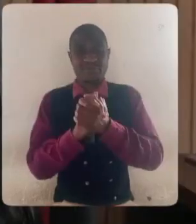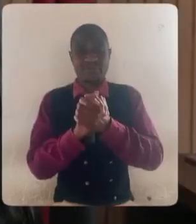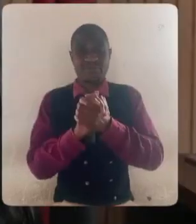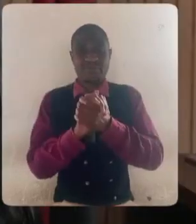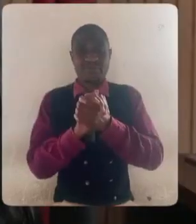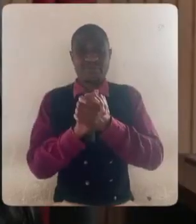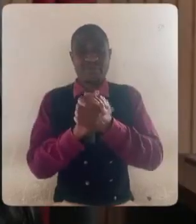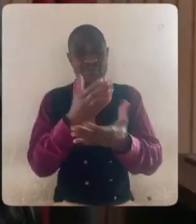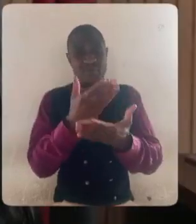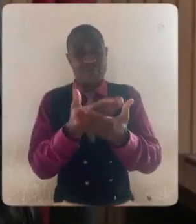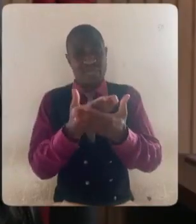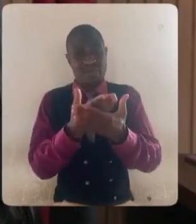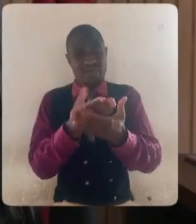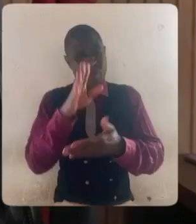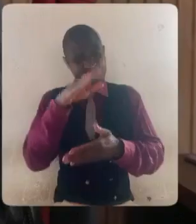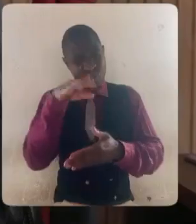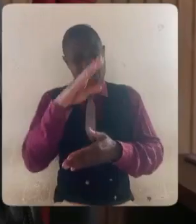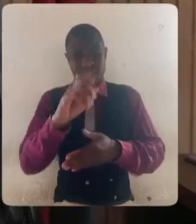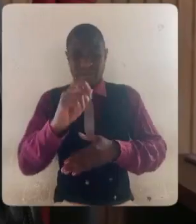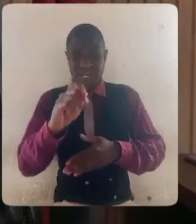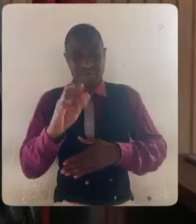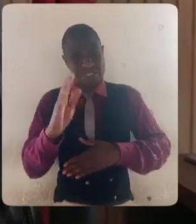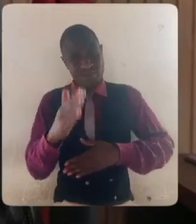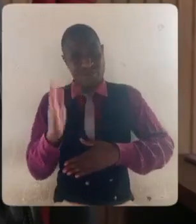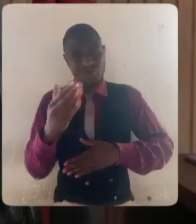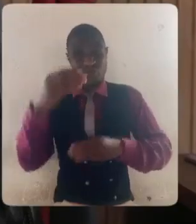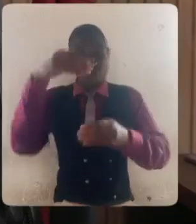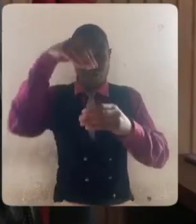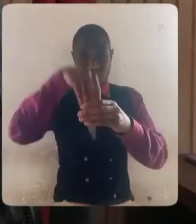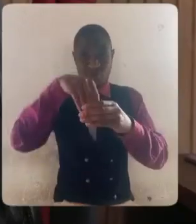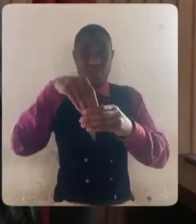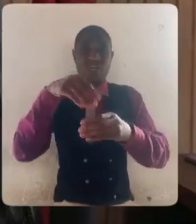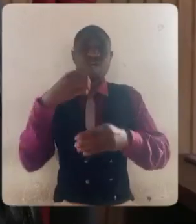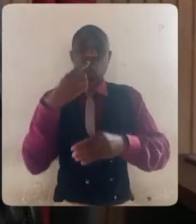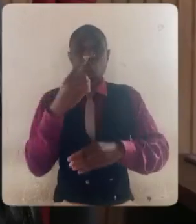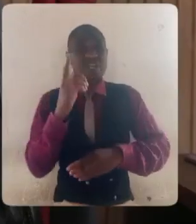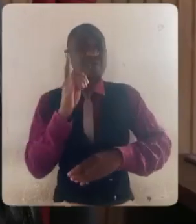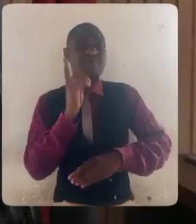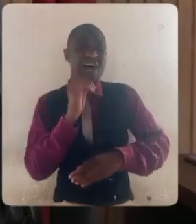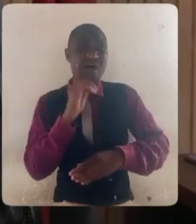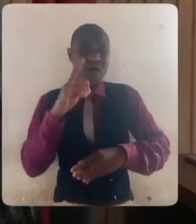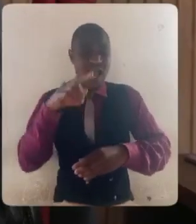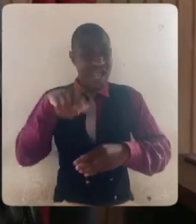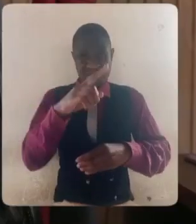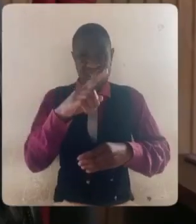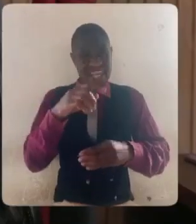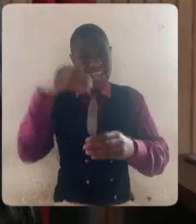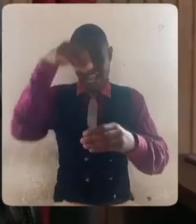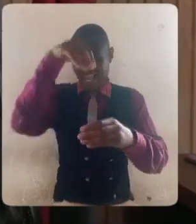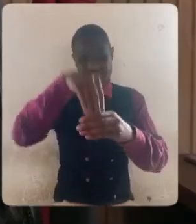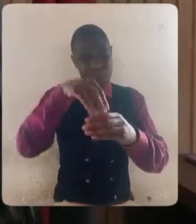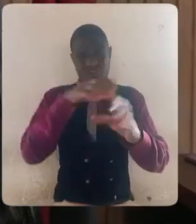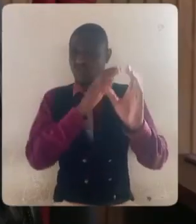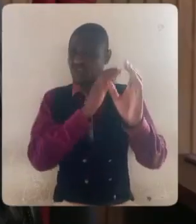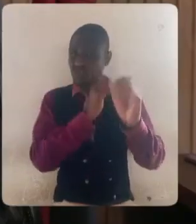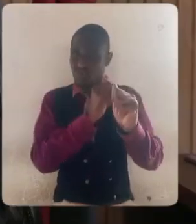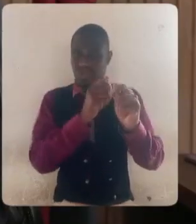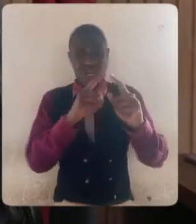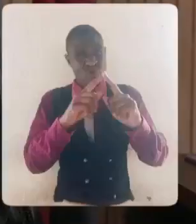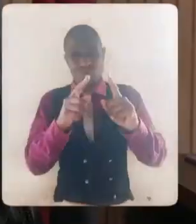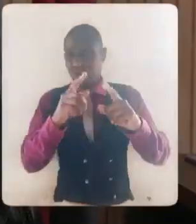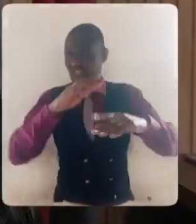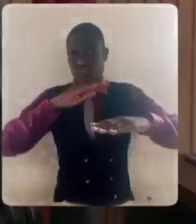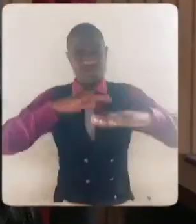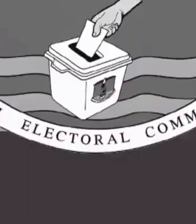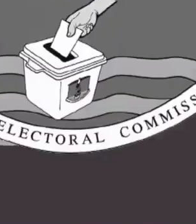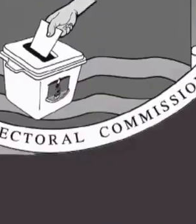voice be heard, and let Malawi's future shine brighter through the choices we make together. May God bless Malawi and our